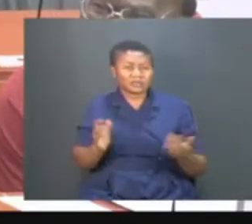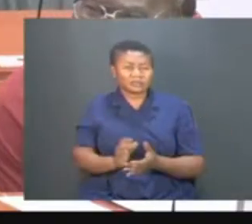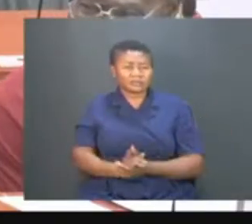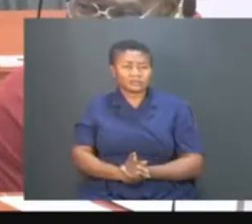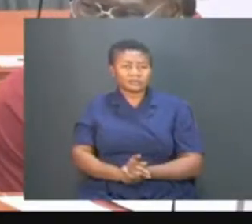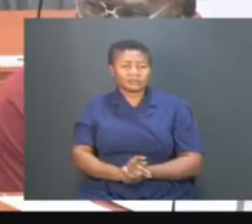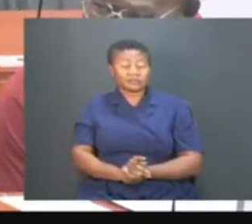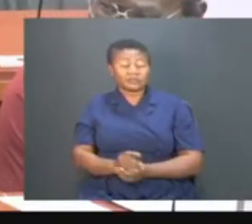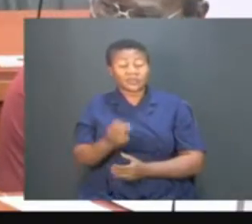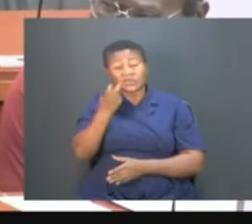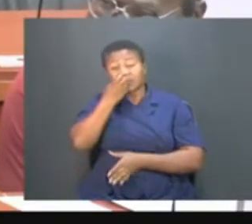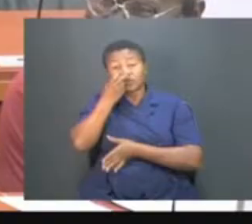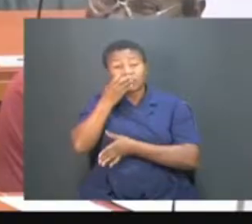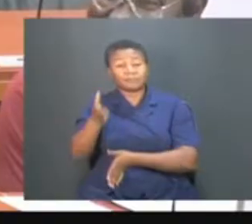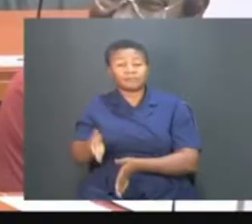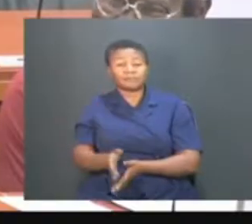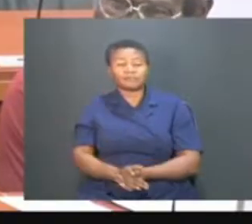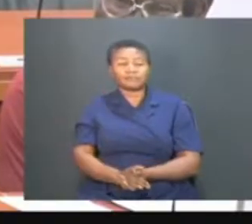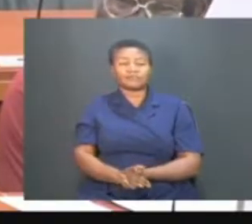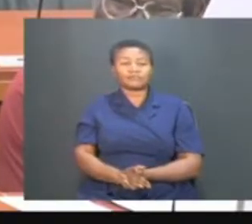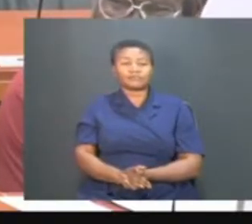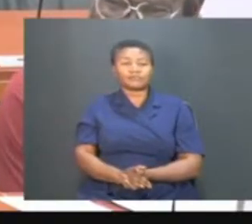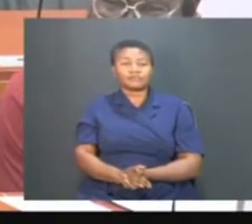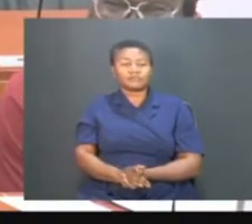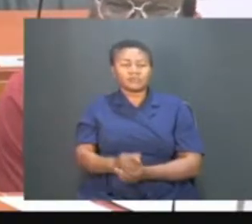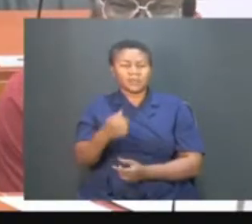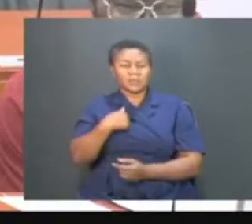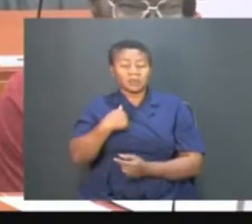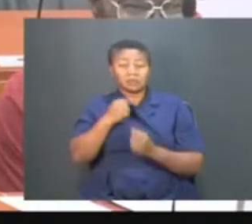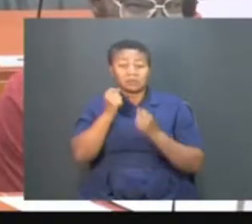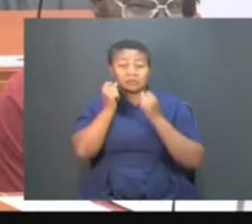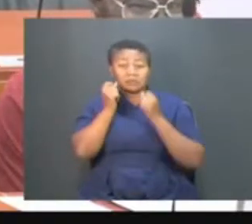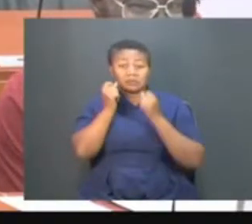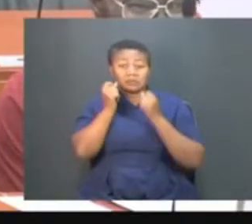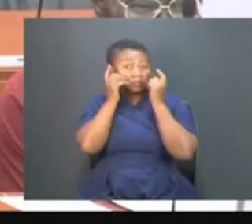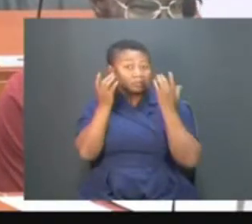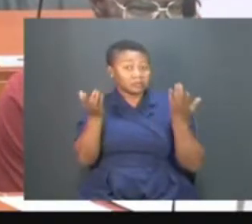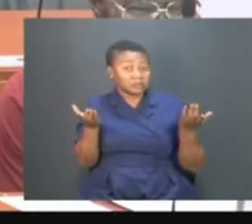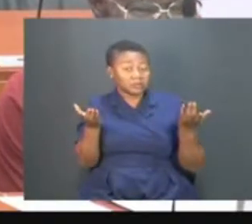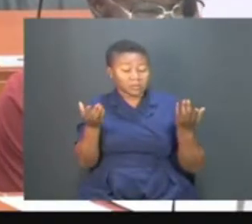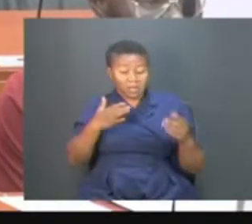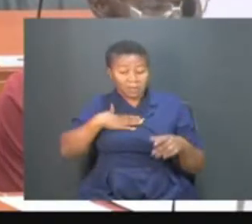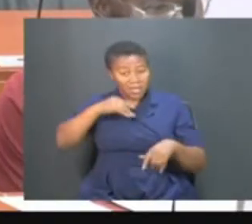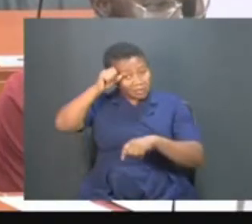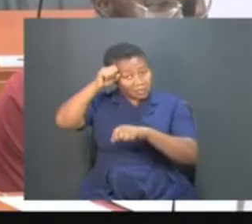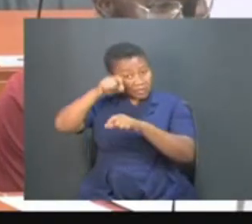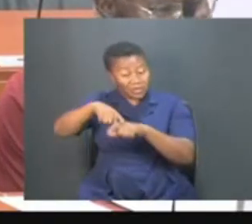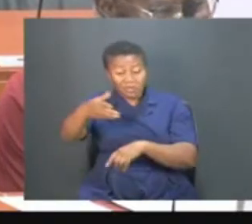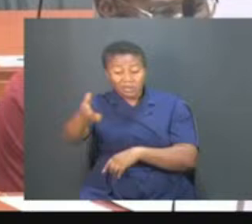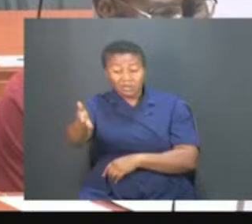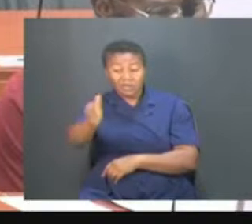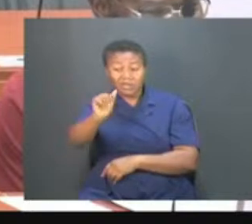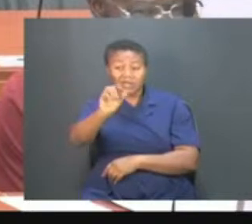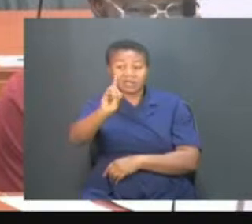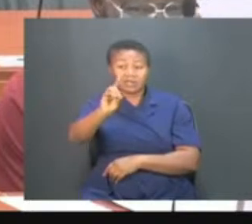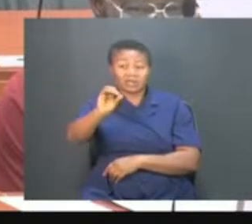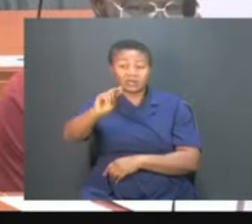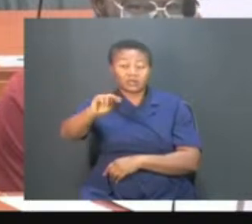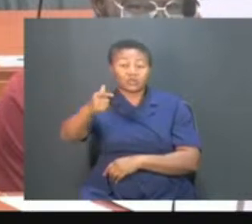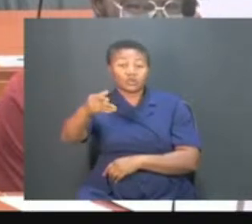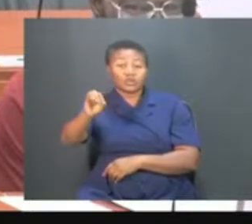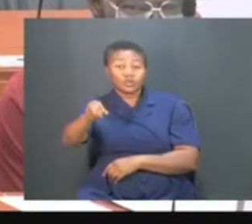destroying this country. Mr. Speaker, I am surprised that my brother Adongo and my